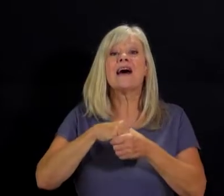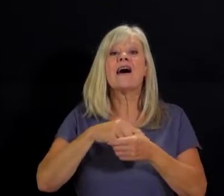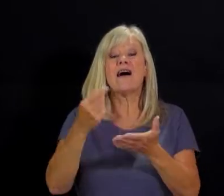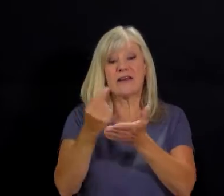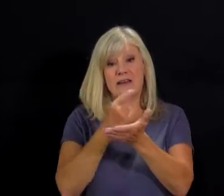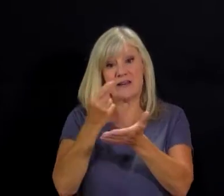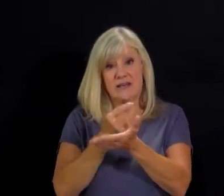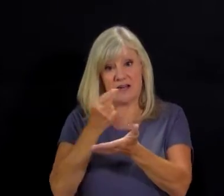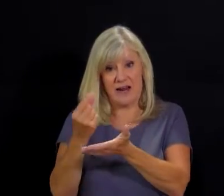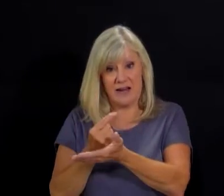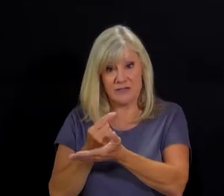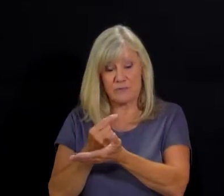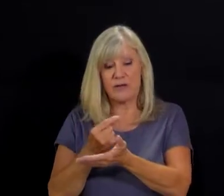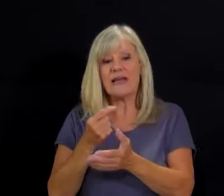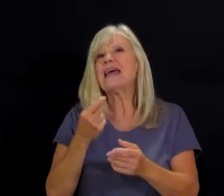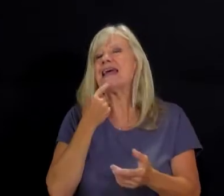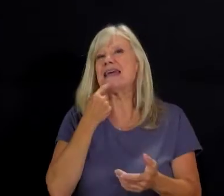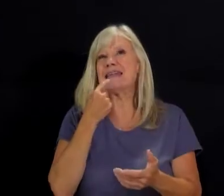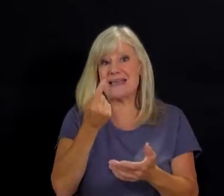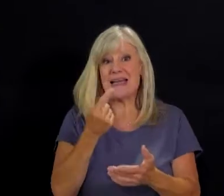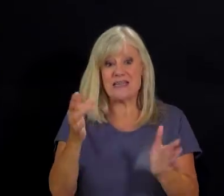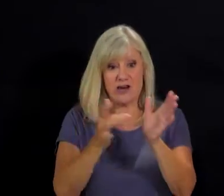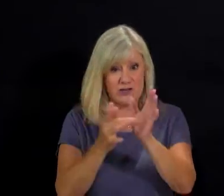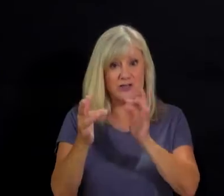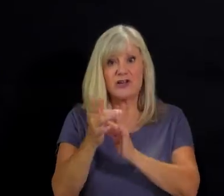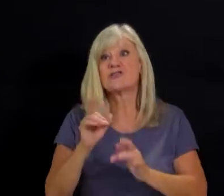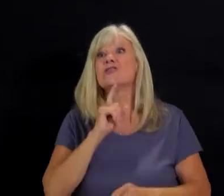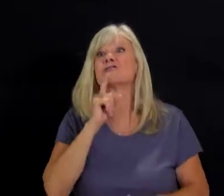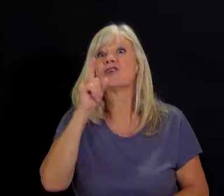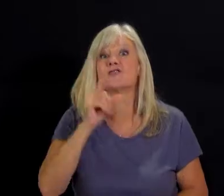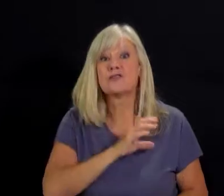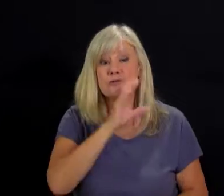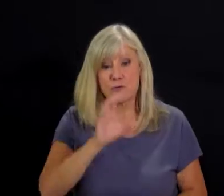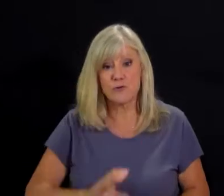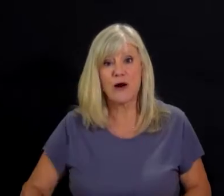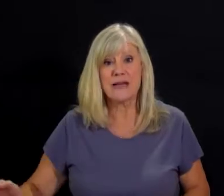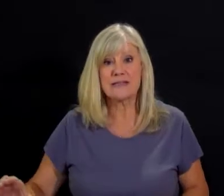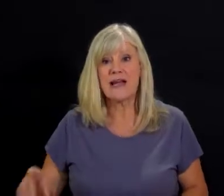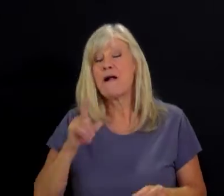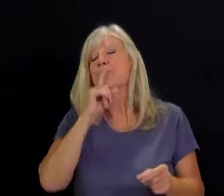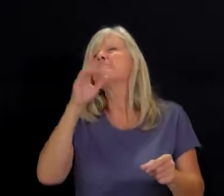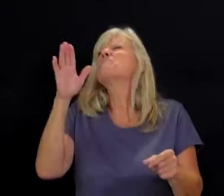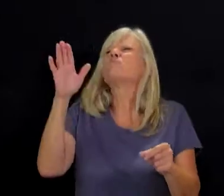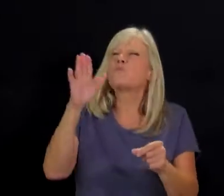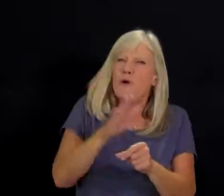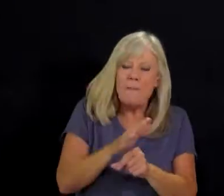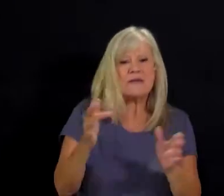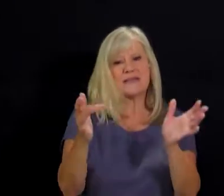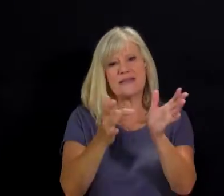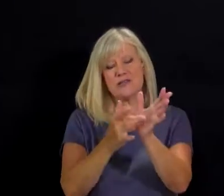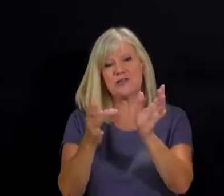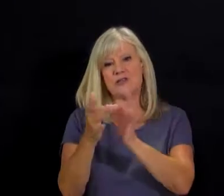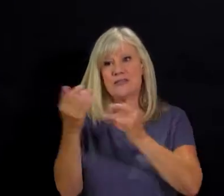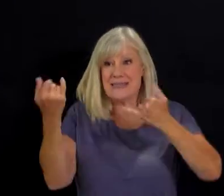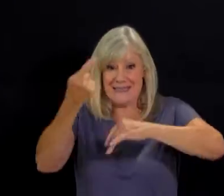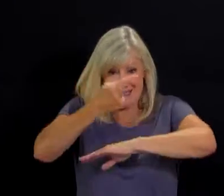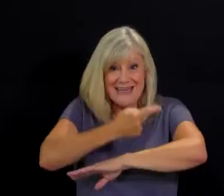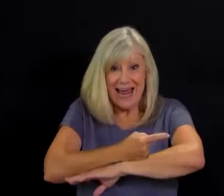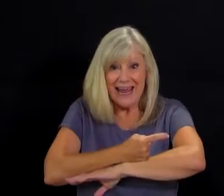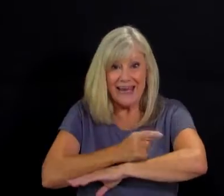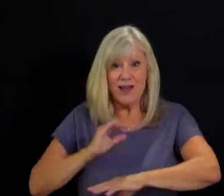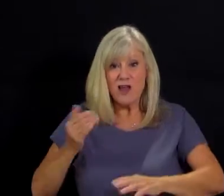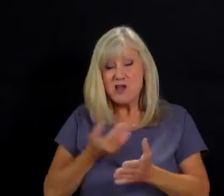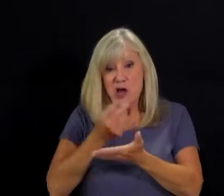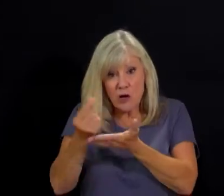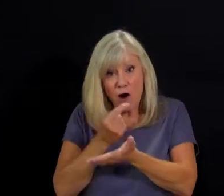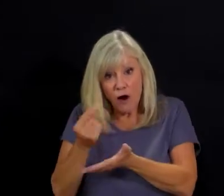he confesses Jesus as the Christ, commits and promises to Jesus today in our gospel passage